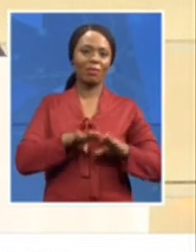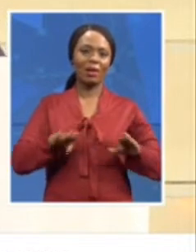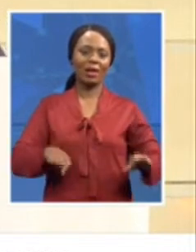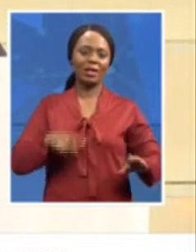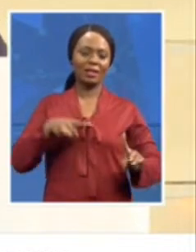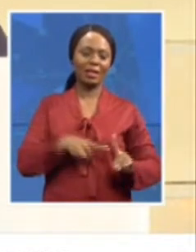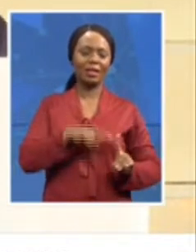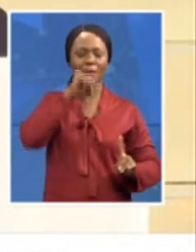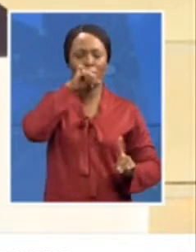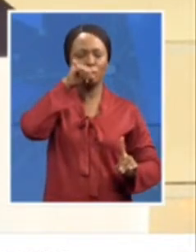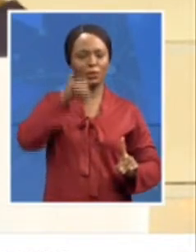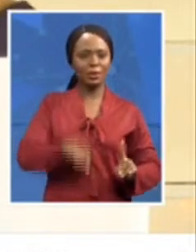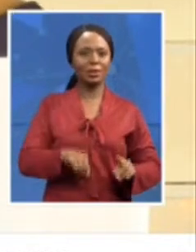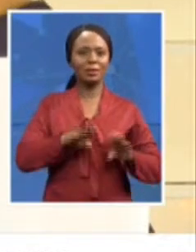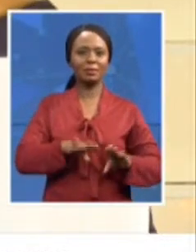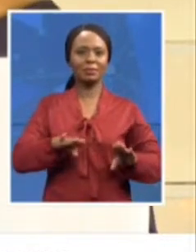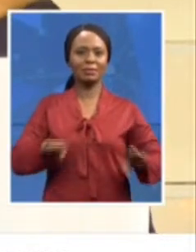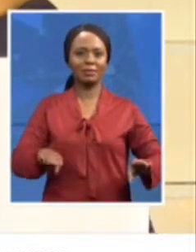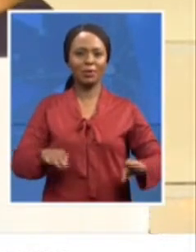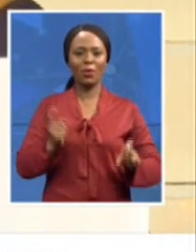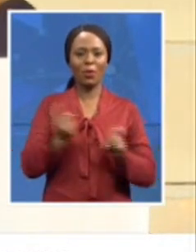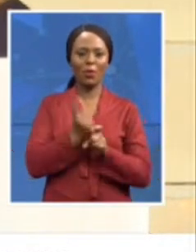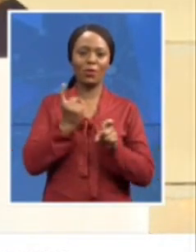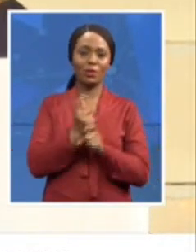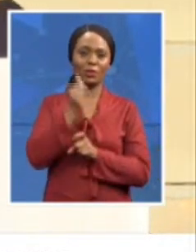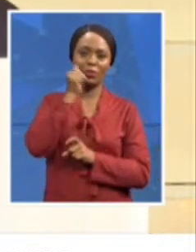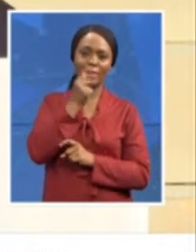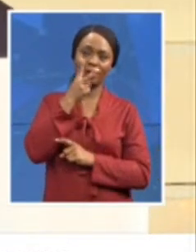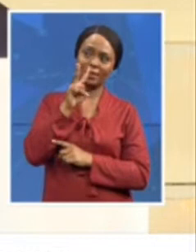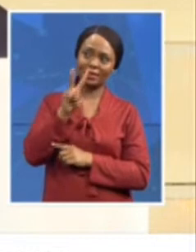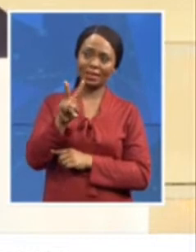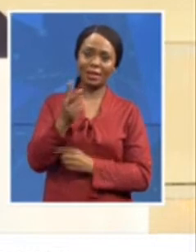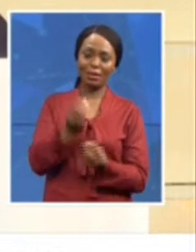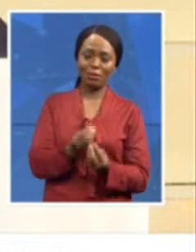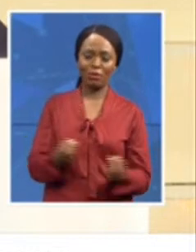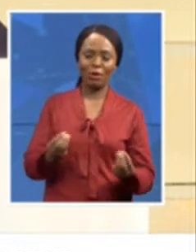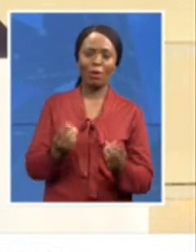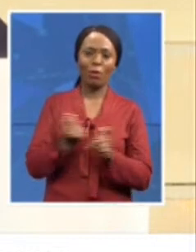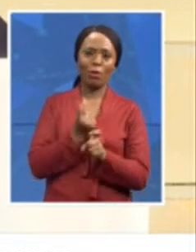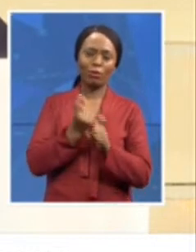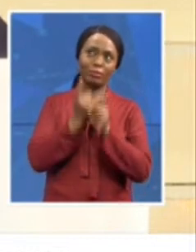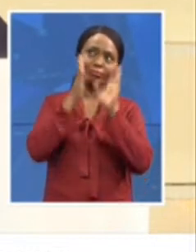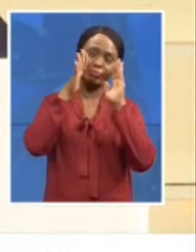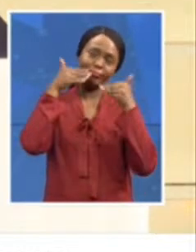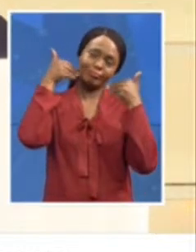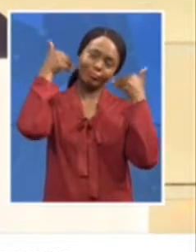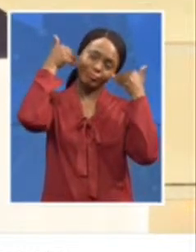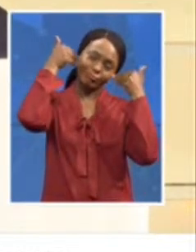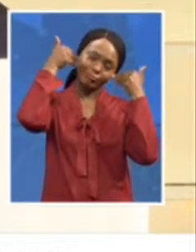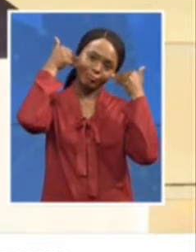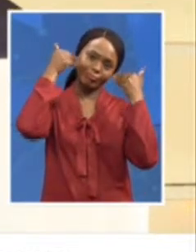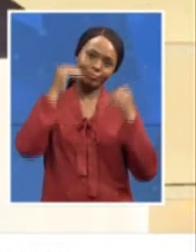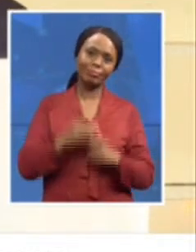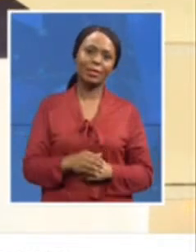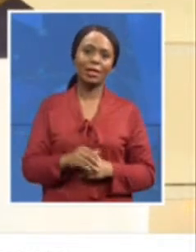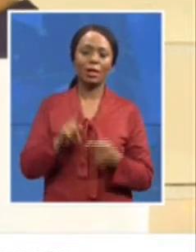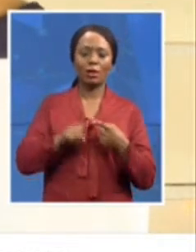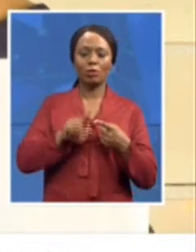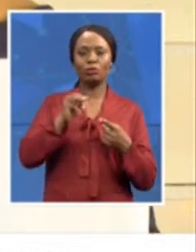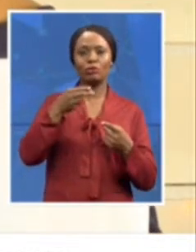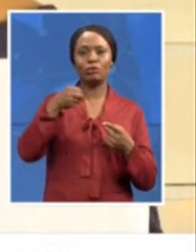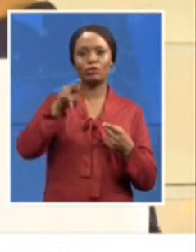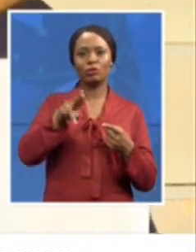smile. Mtutu and Sfiso were the center of Gogo's heart. She simply adored them and